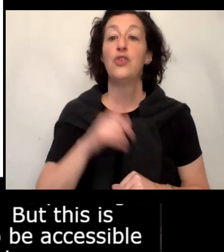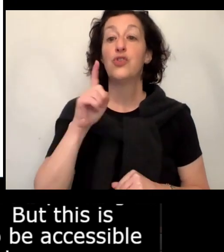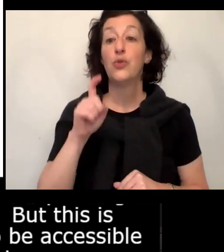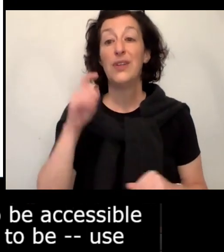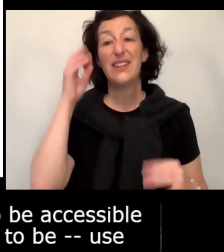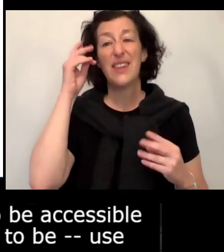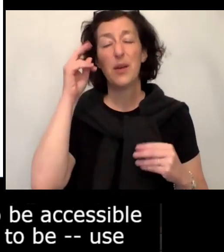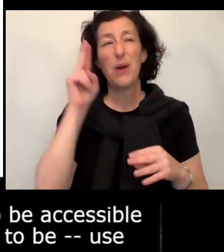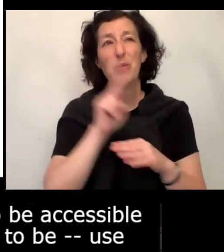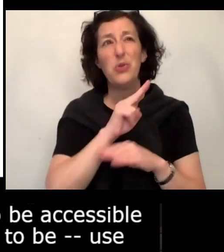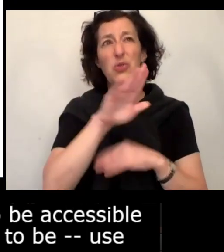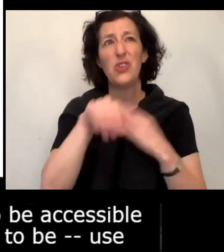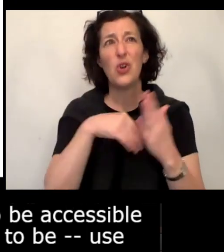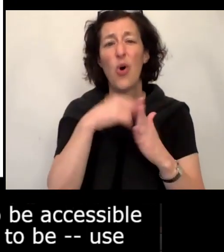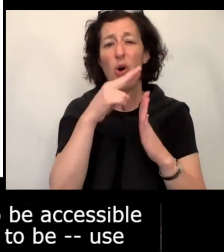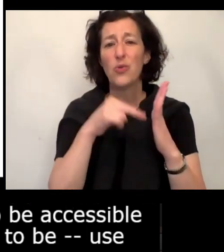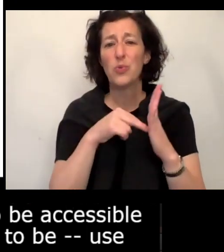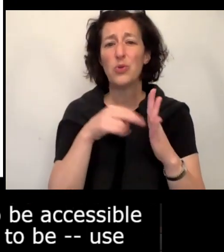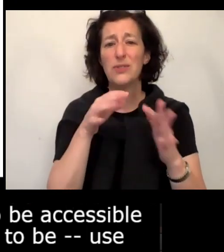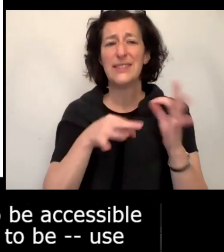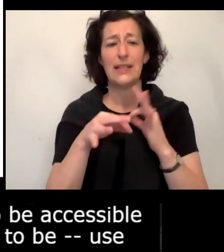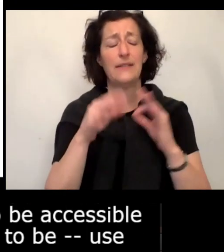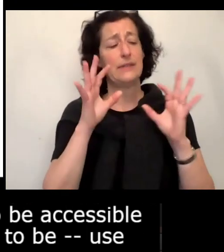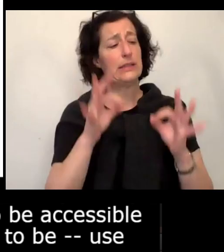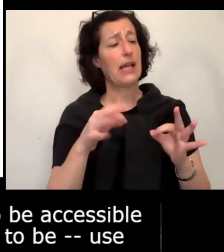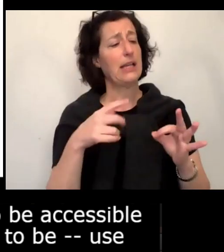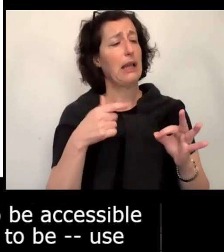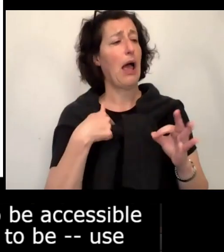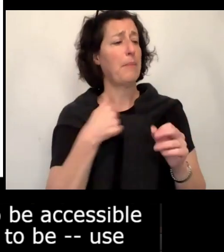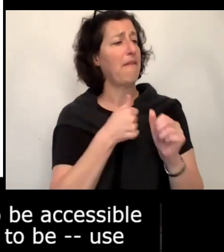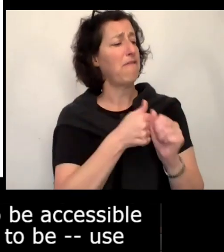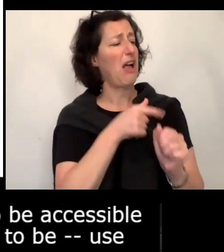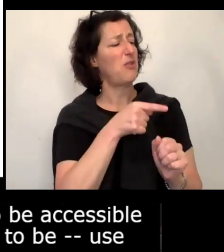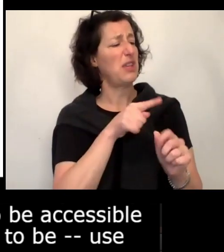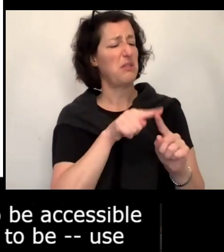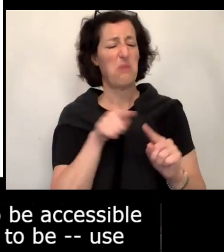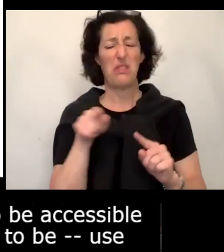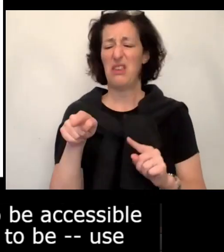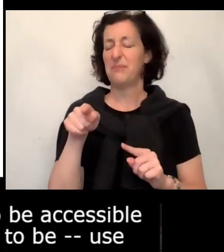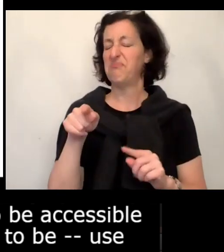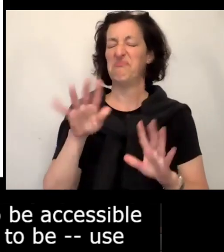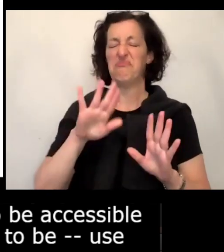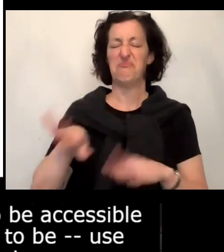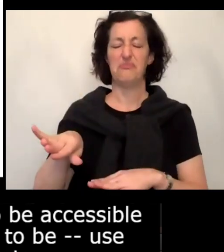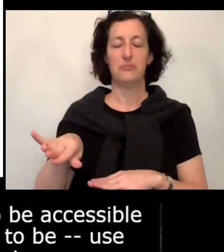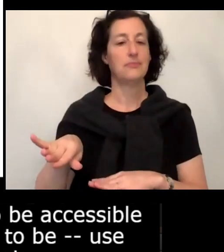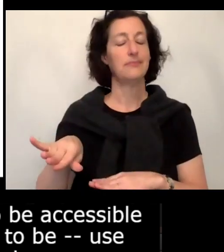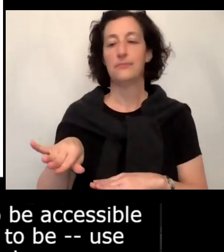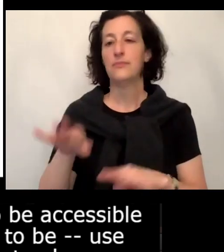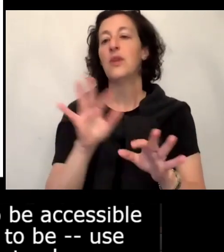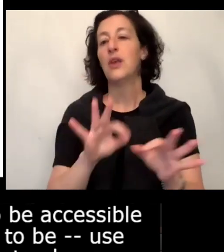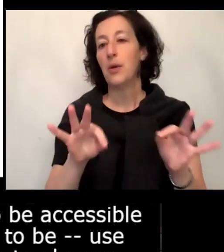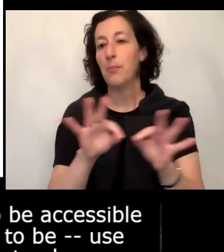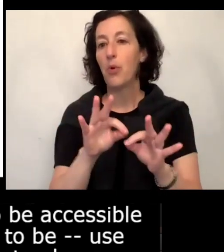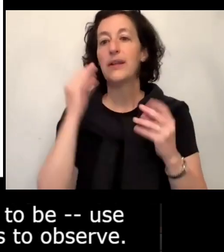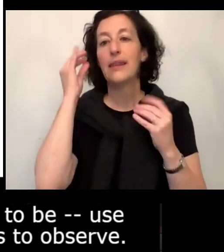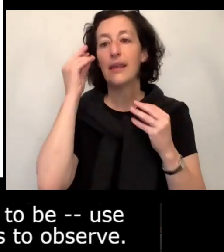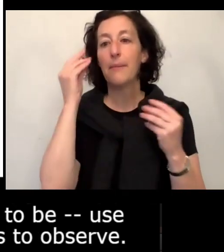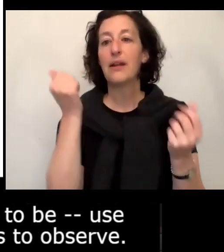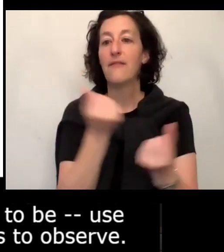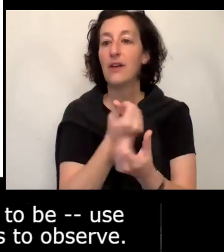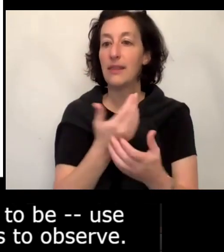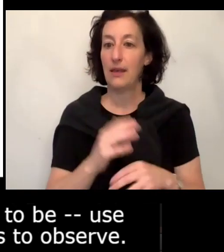rather than to choose which ones to observe. Also, avoid the use of multiple